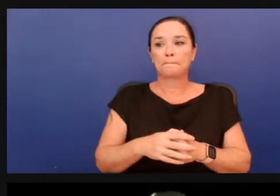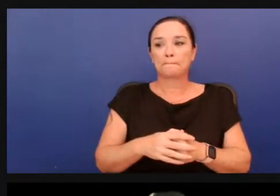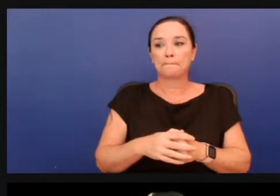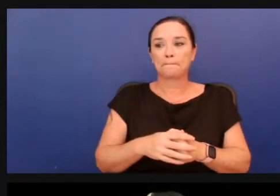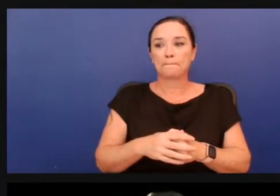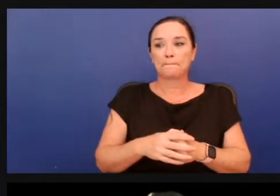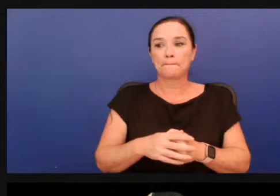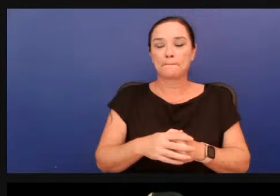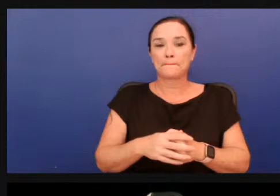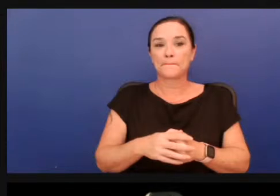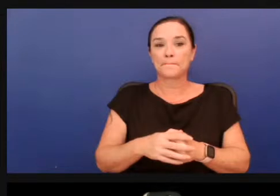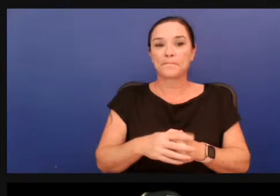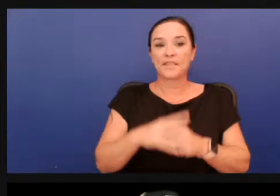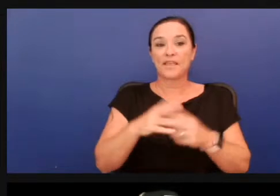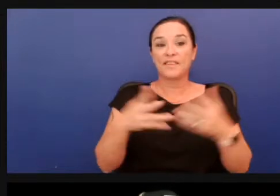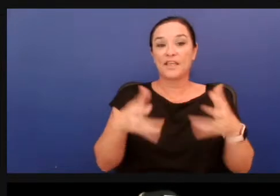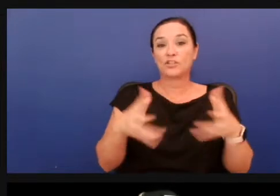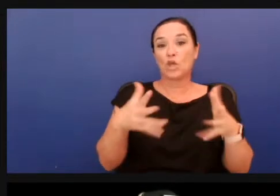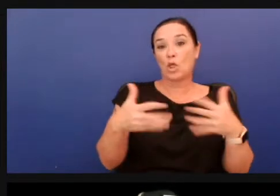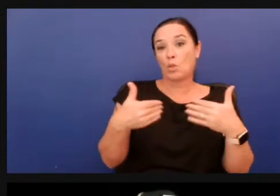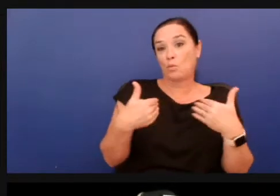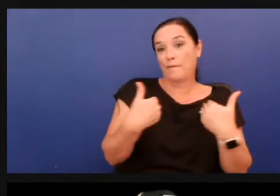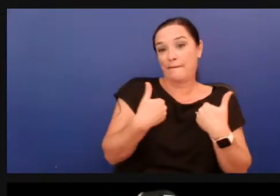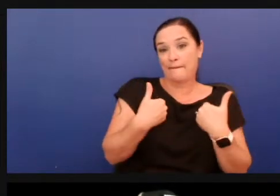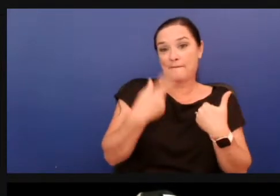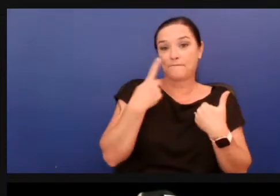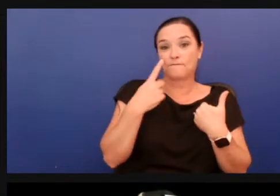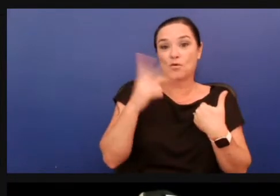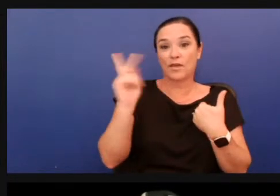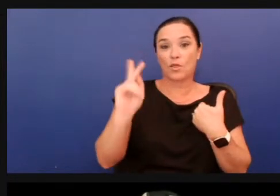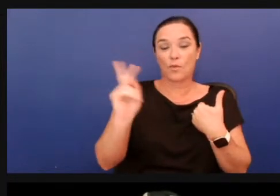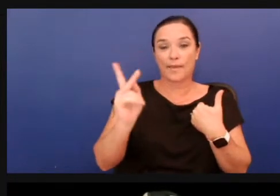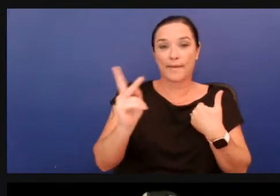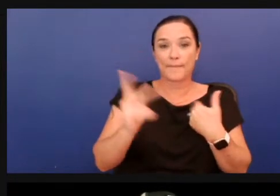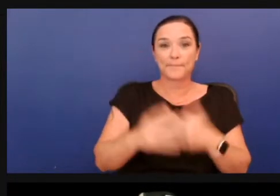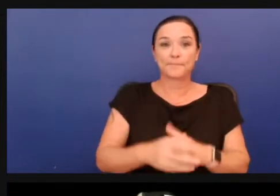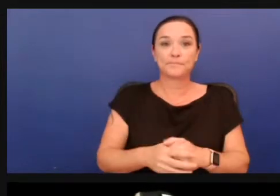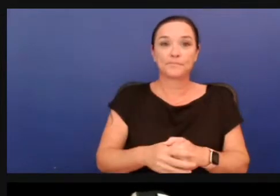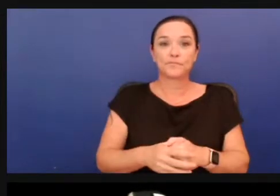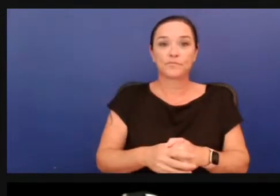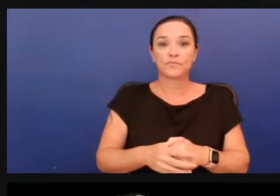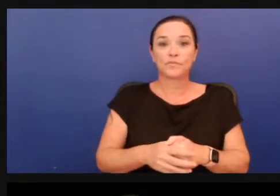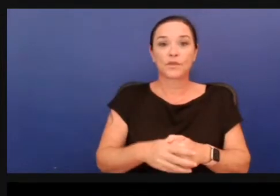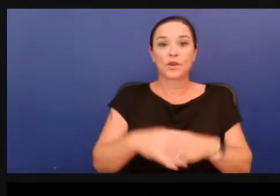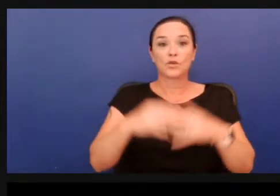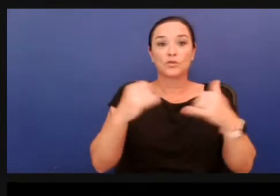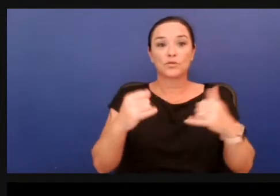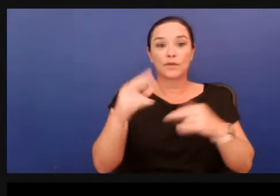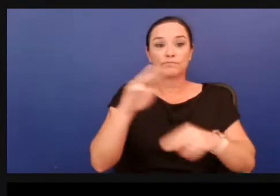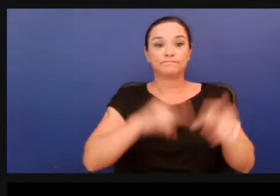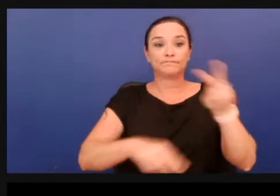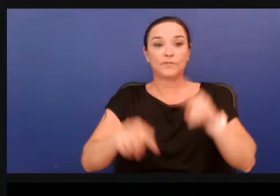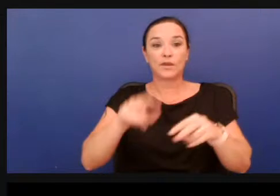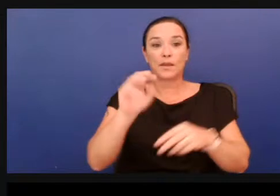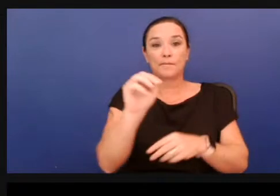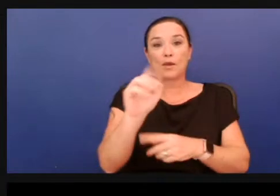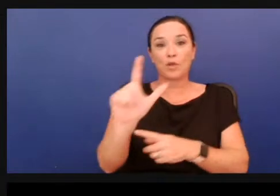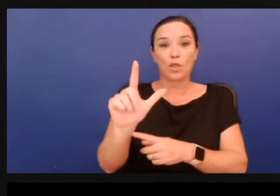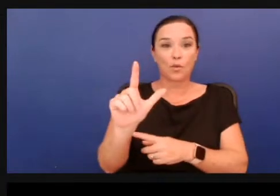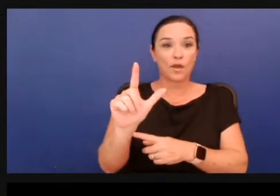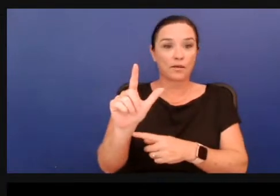And that's really all we have to say on Kilauea. So we can touch base on Mauna quickly here as